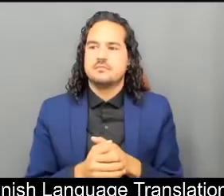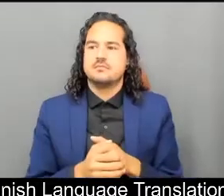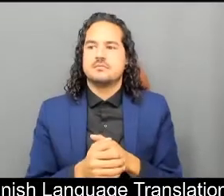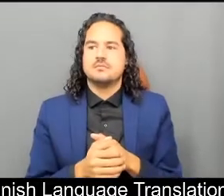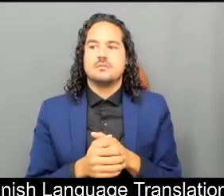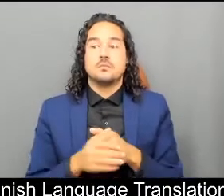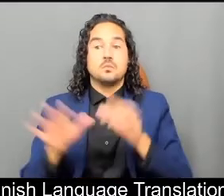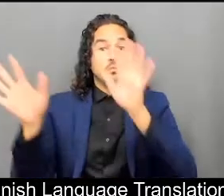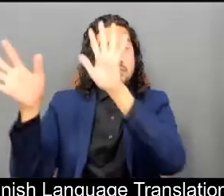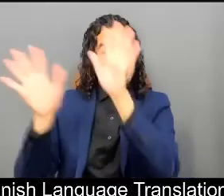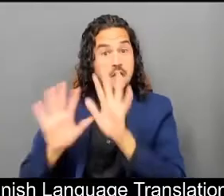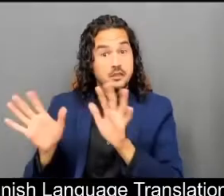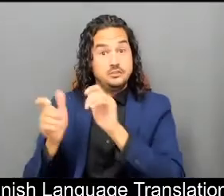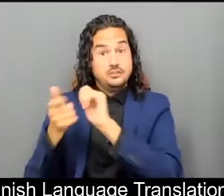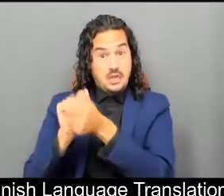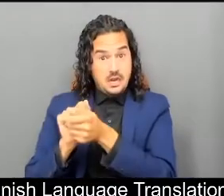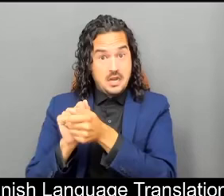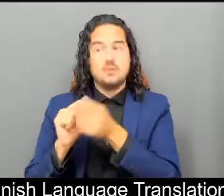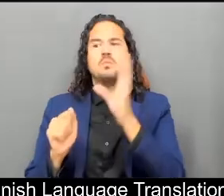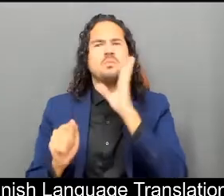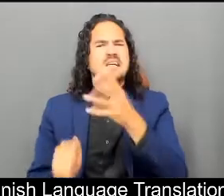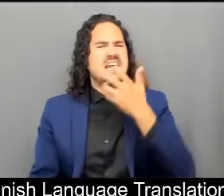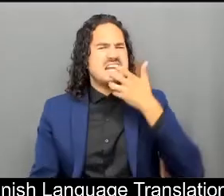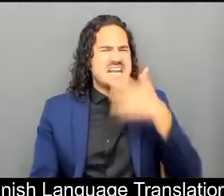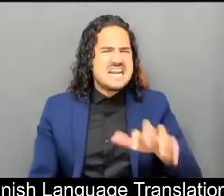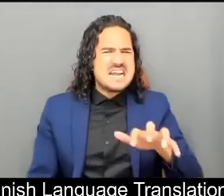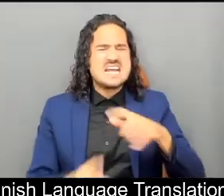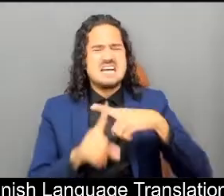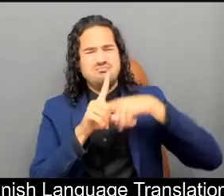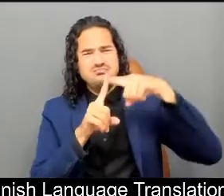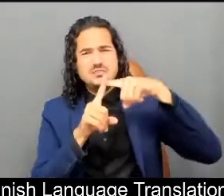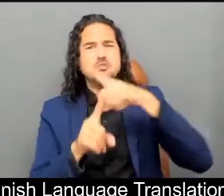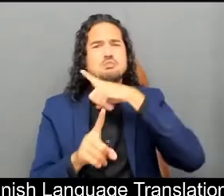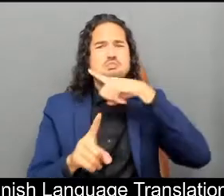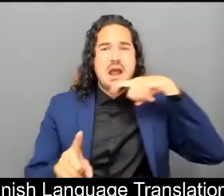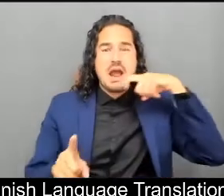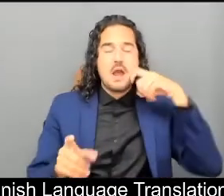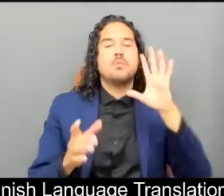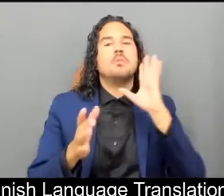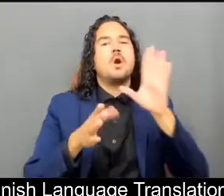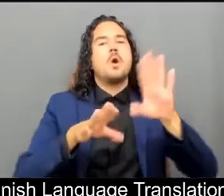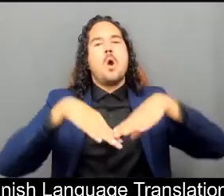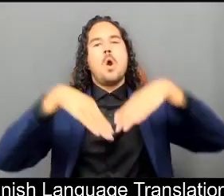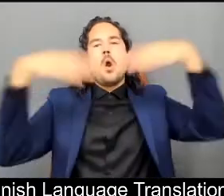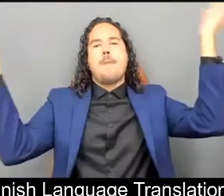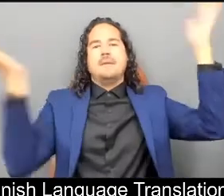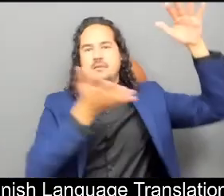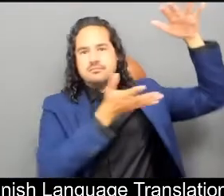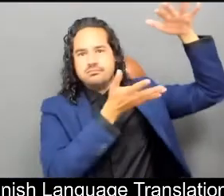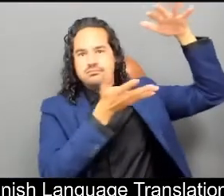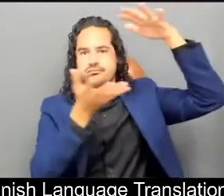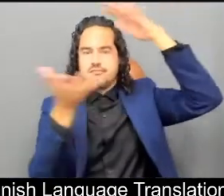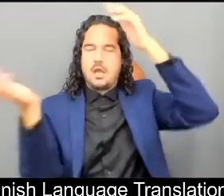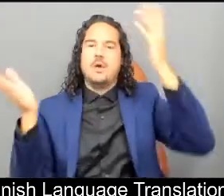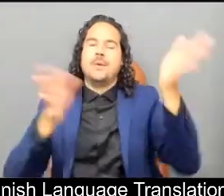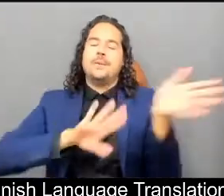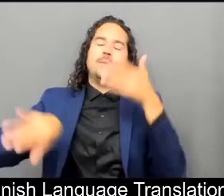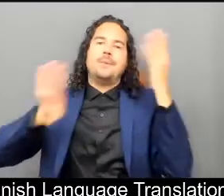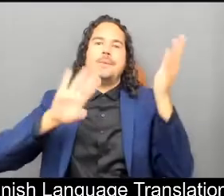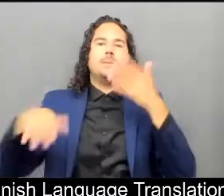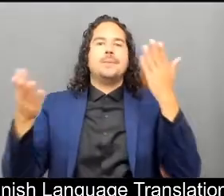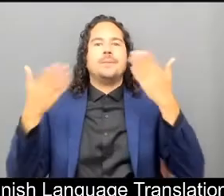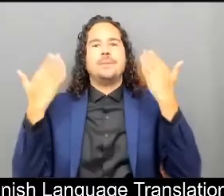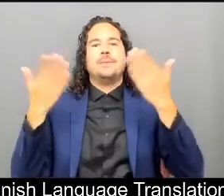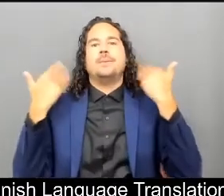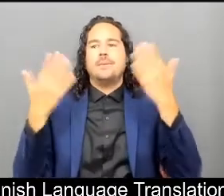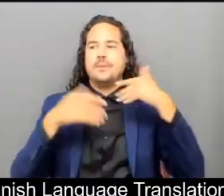direction. But there will be things on this fire that smoke for probably till we have a season-ending event, kind of